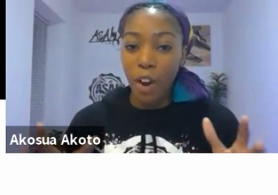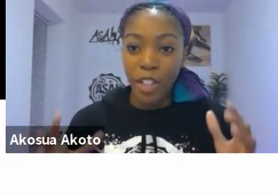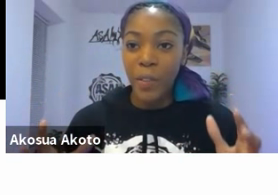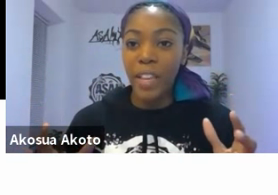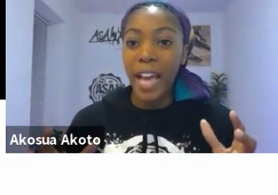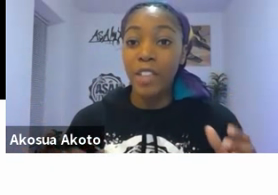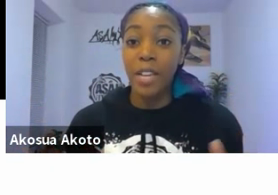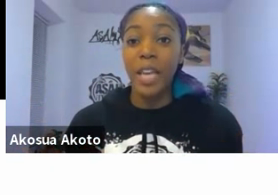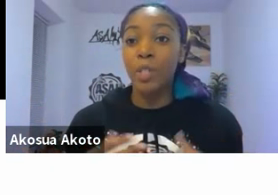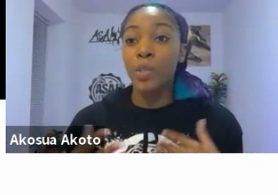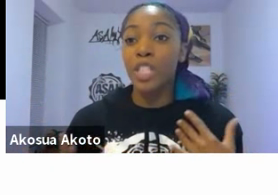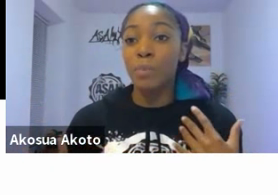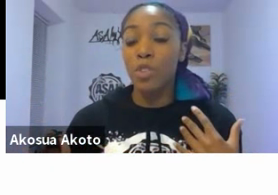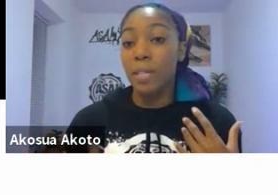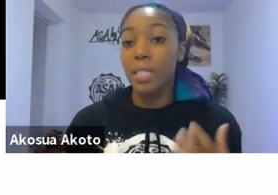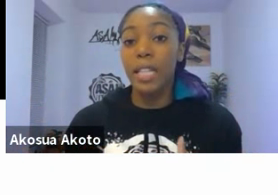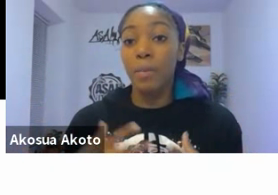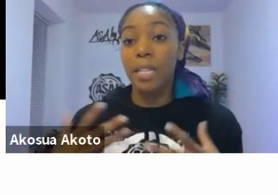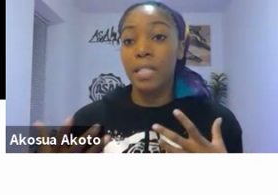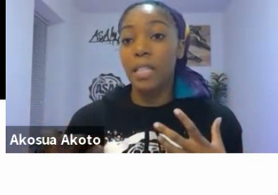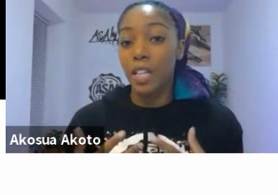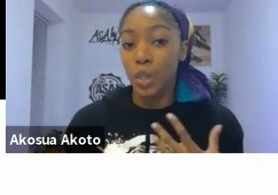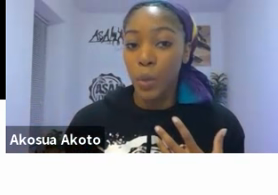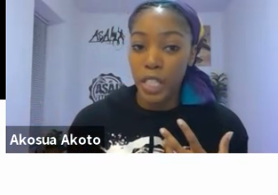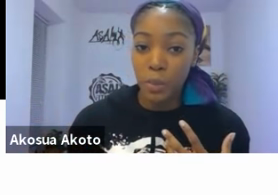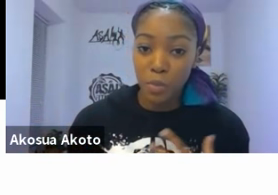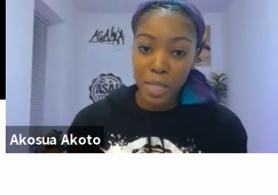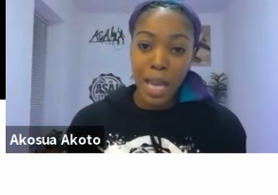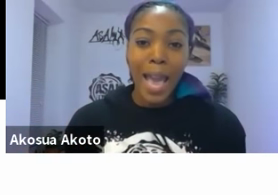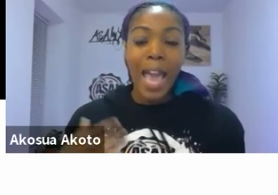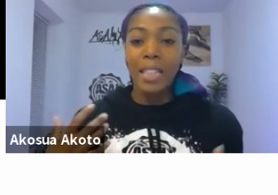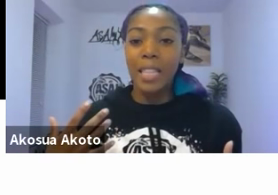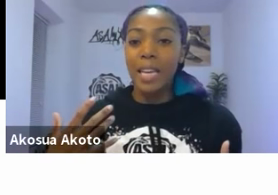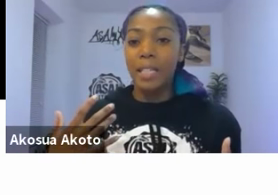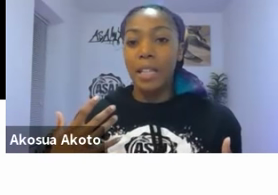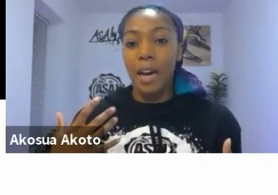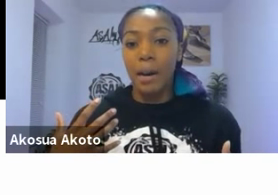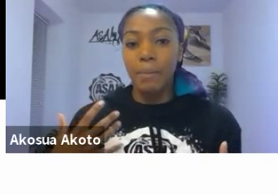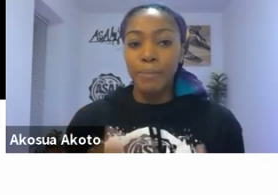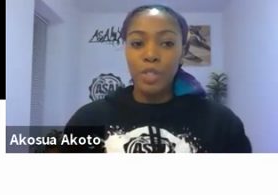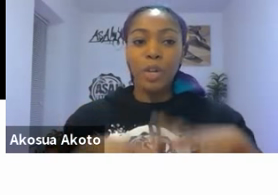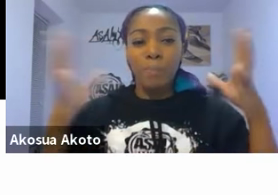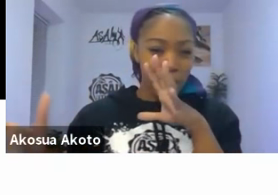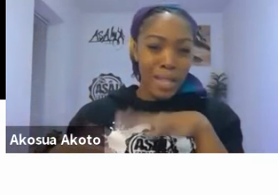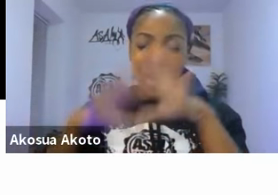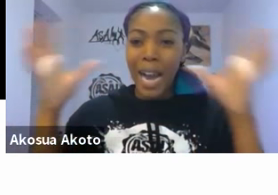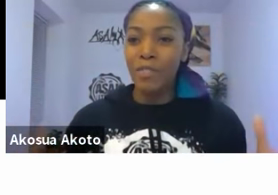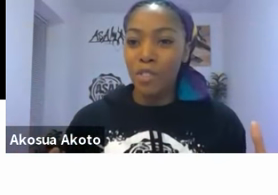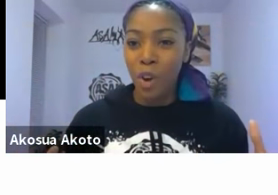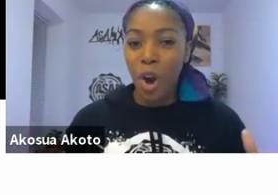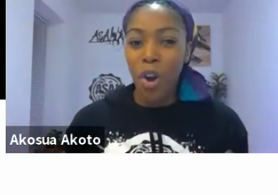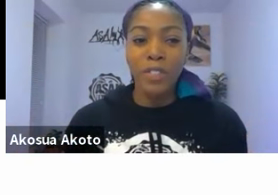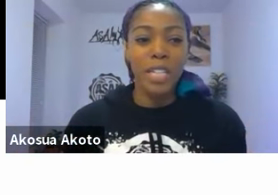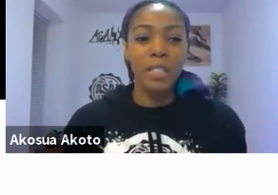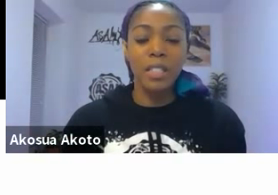the party or the gathering. And they would do these movements and they would be in sync doing these movements. And then, you know, that kind